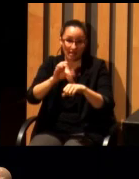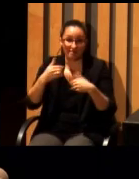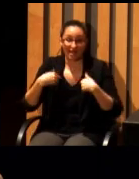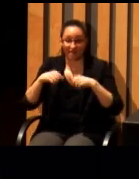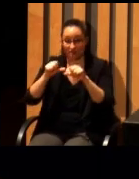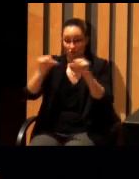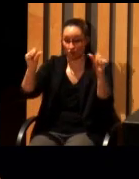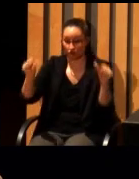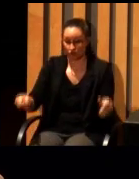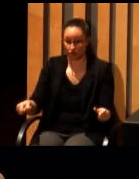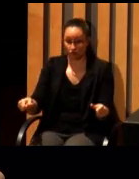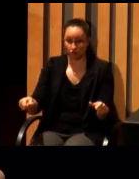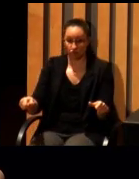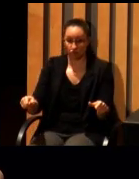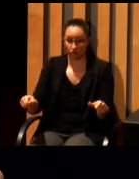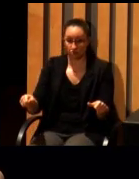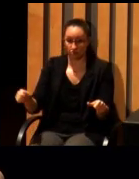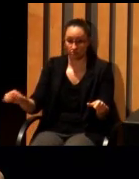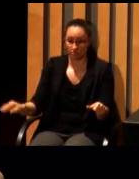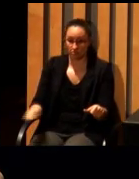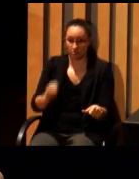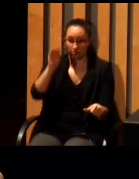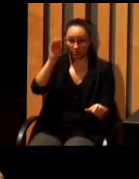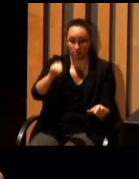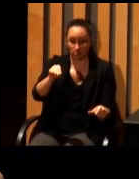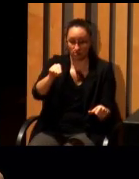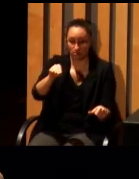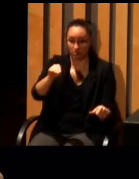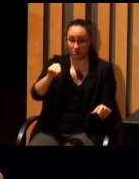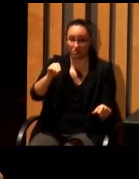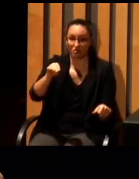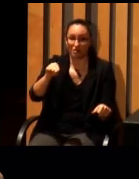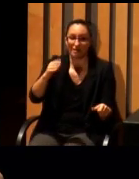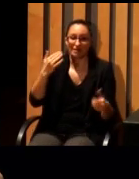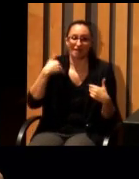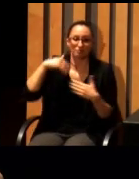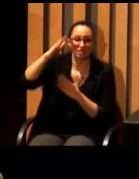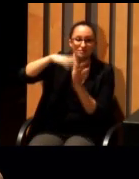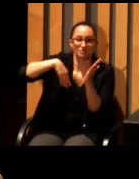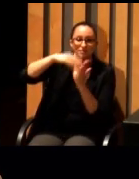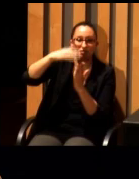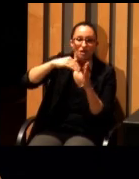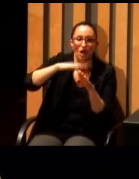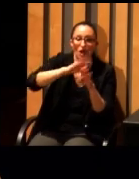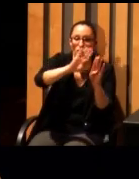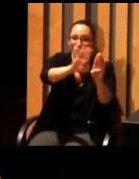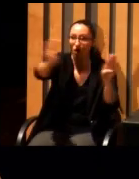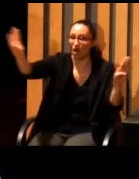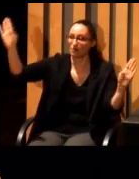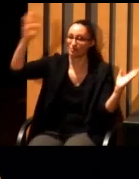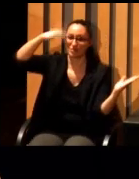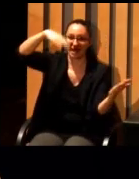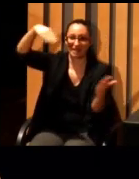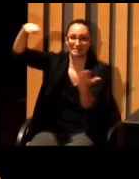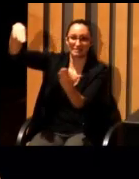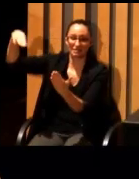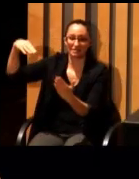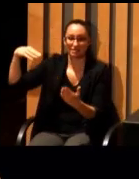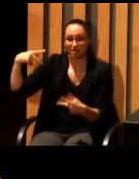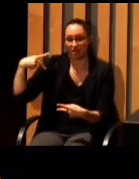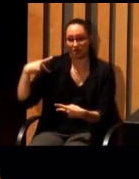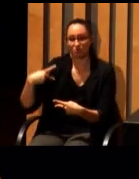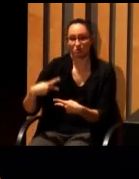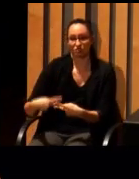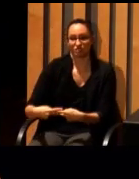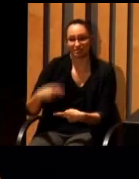up, and on that altar, on the wall, was this fresco. And it was of a Portuguese knight with a Portuguese